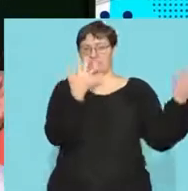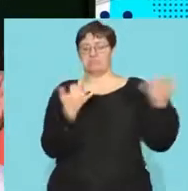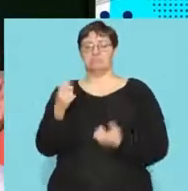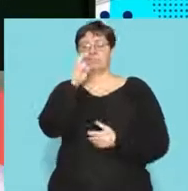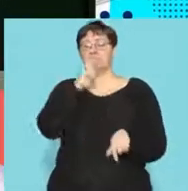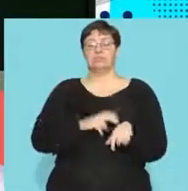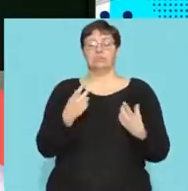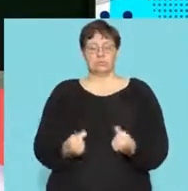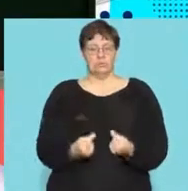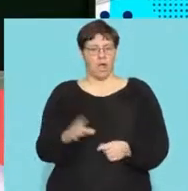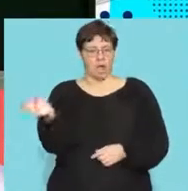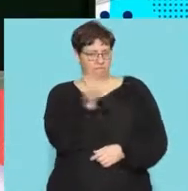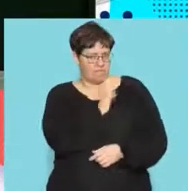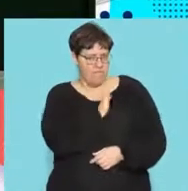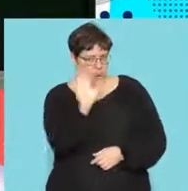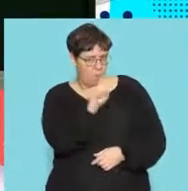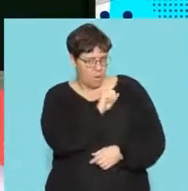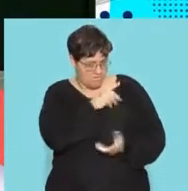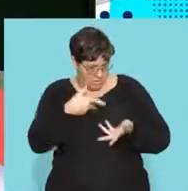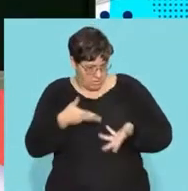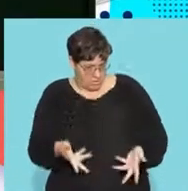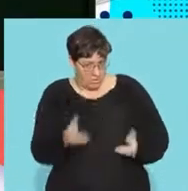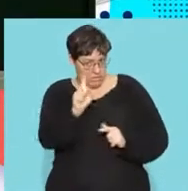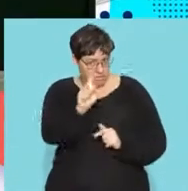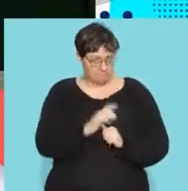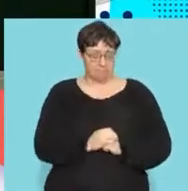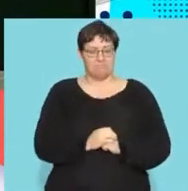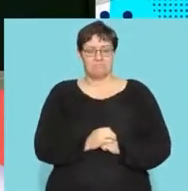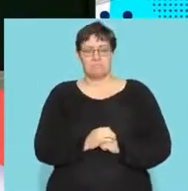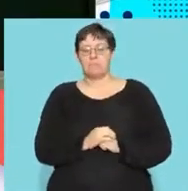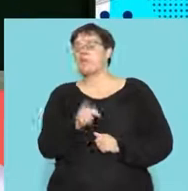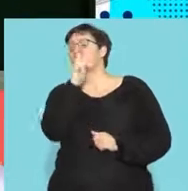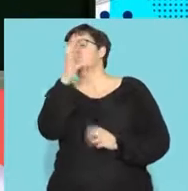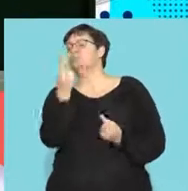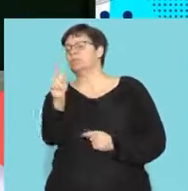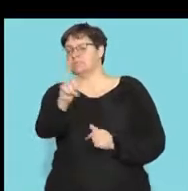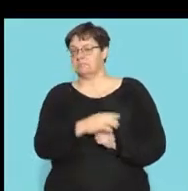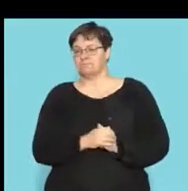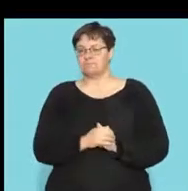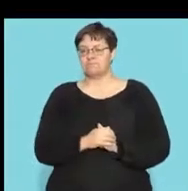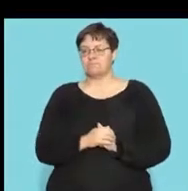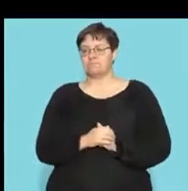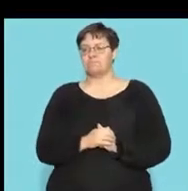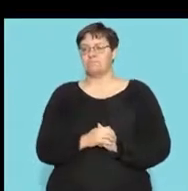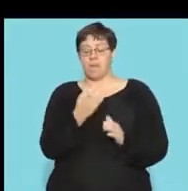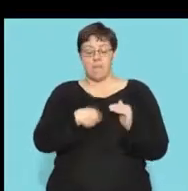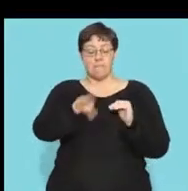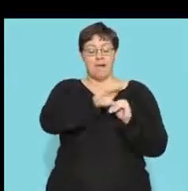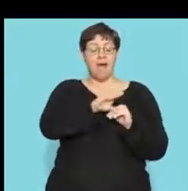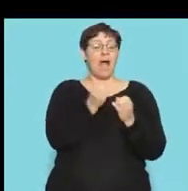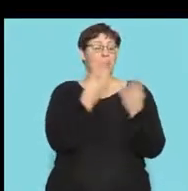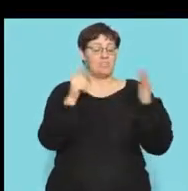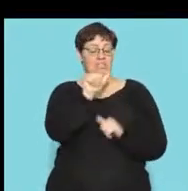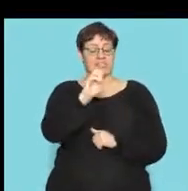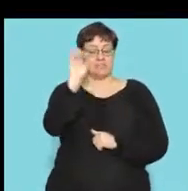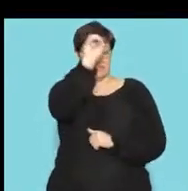Not a problem. Don't fear when Ashraf is near. Okay, so what are we going to do? Watch. The markup is 60%.